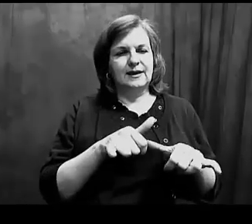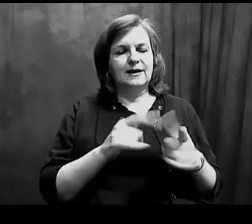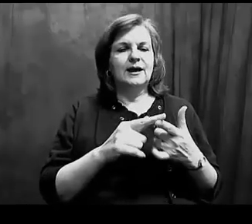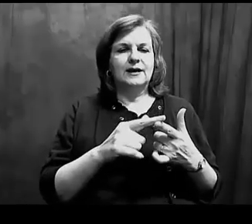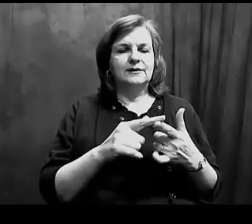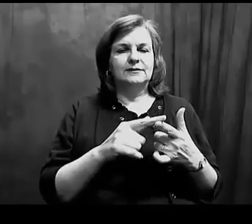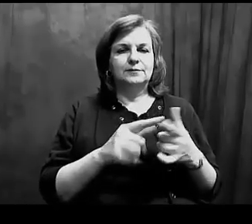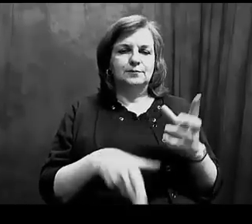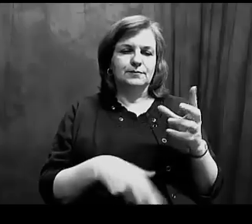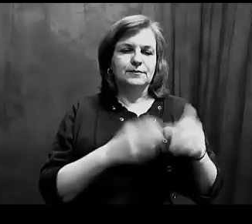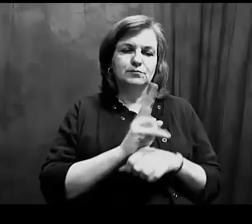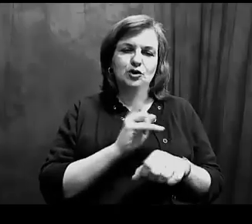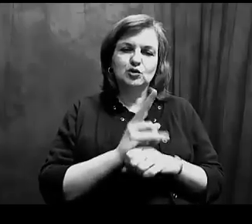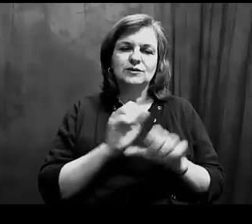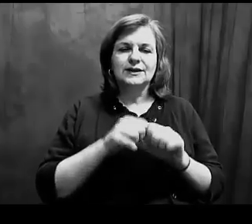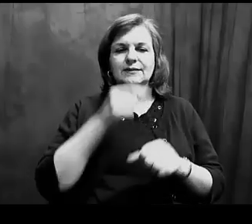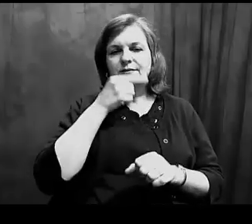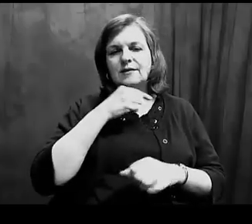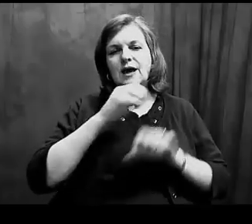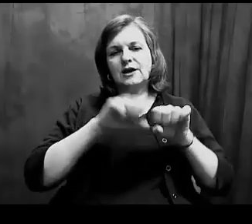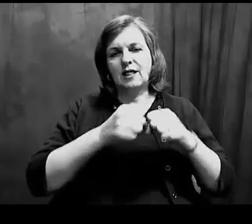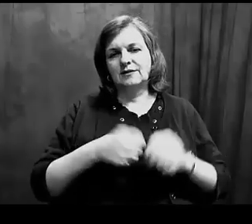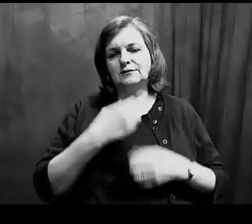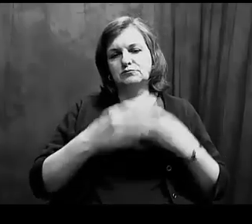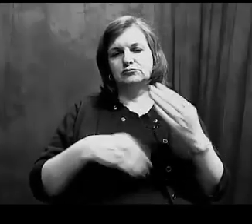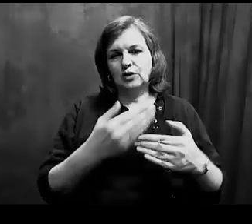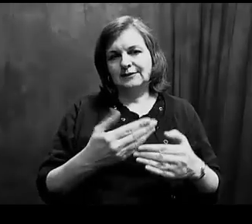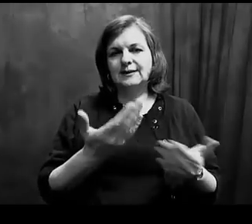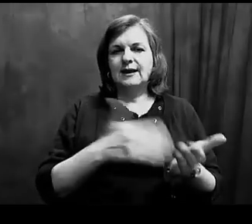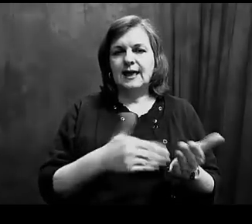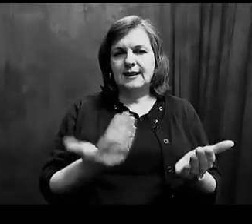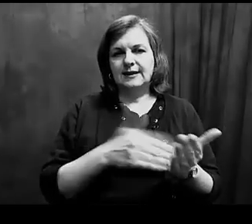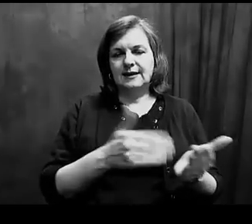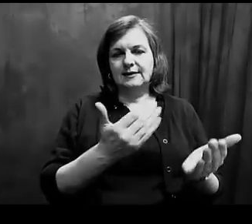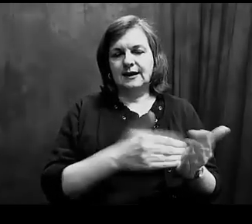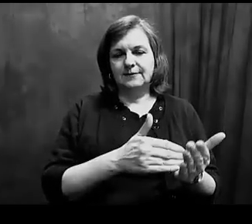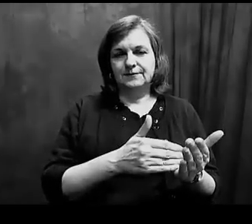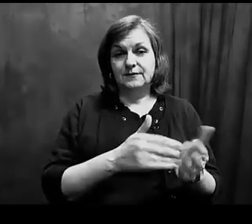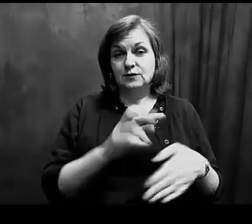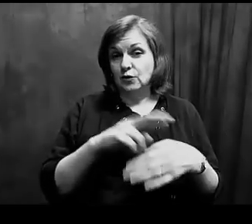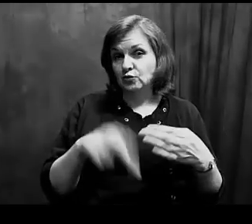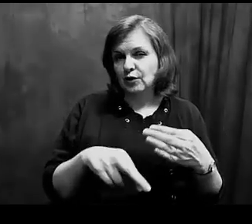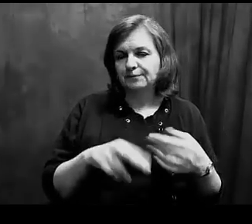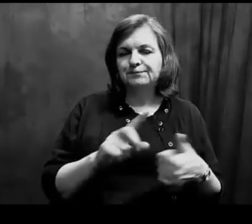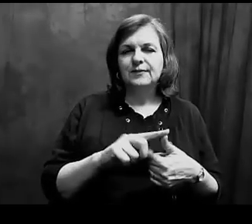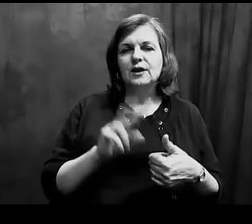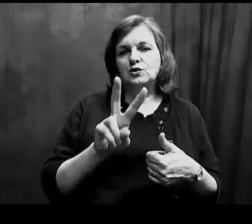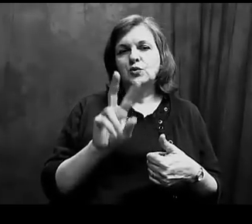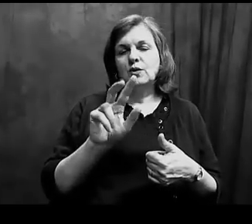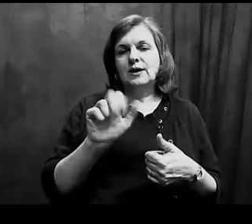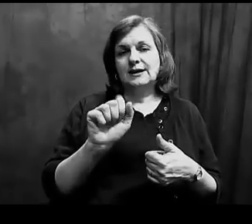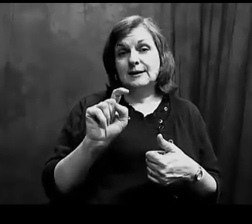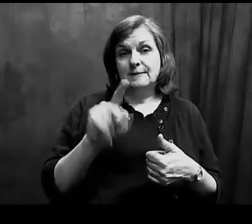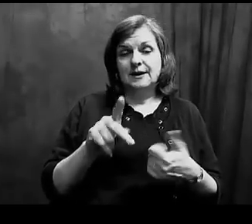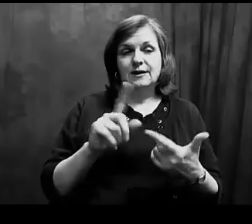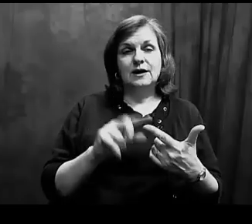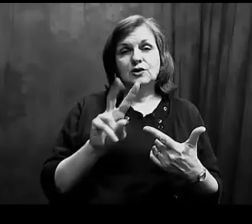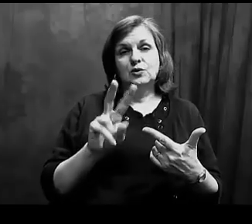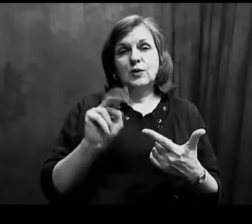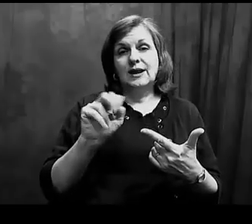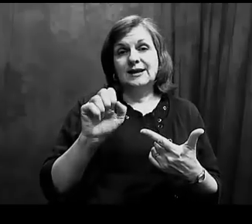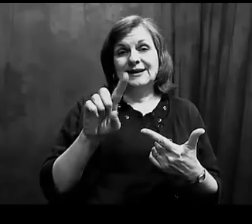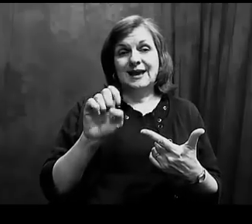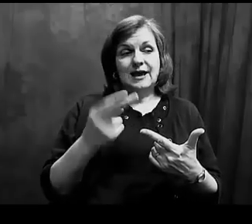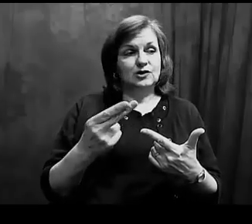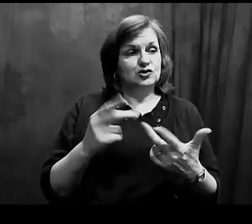going to stay right here and continue to fuel glycolysis over and over and over again. So our products, 2 ATP,